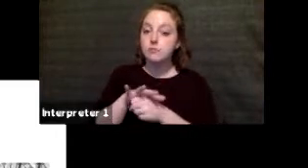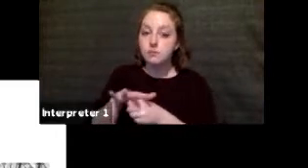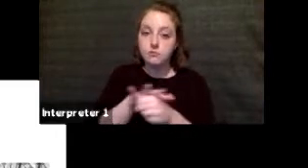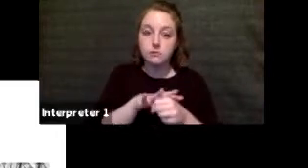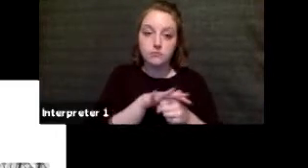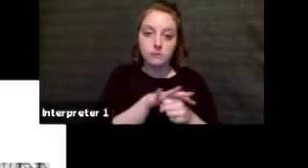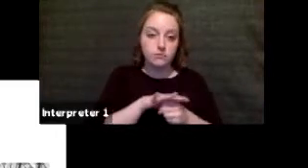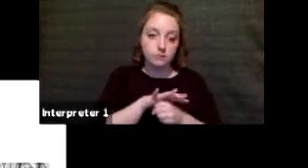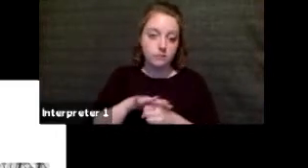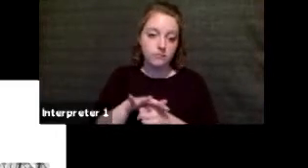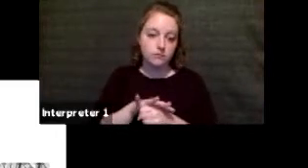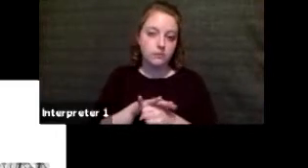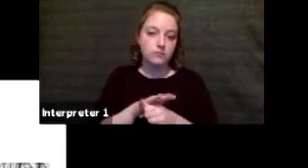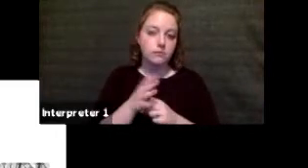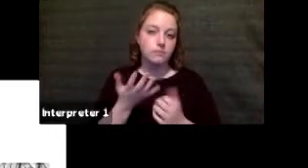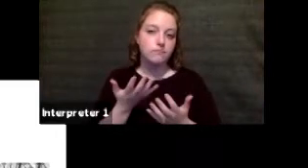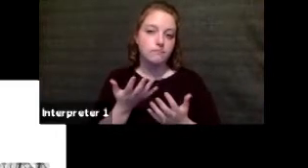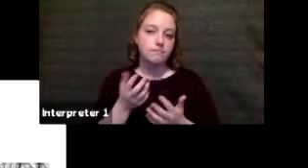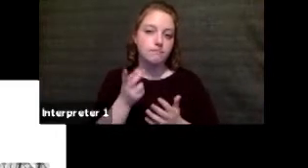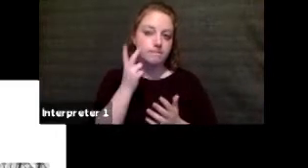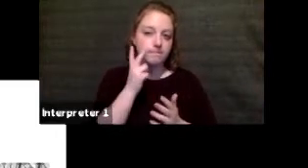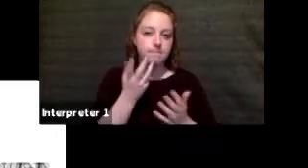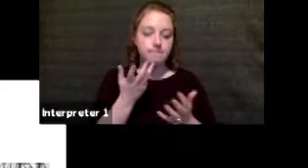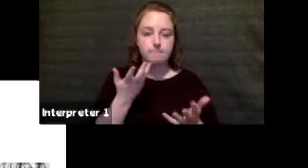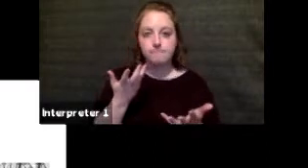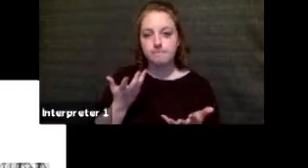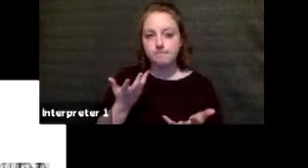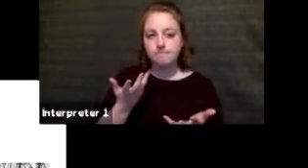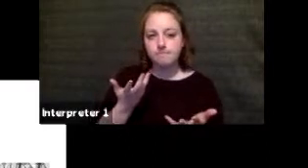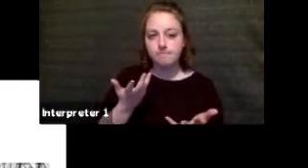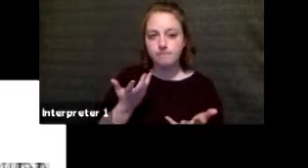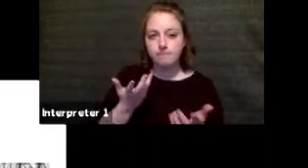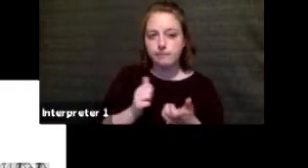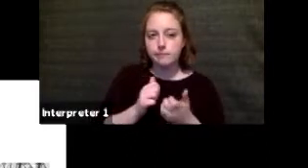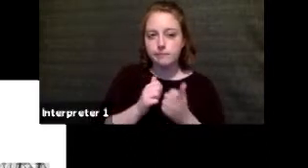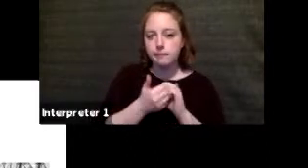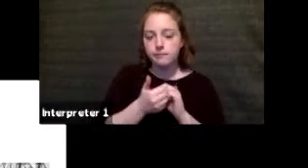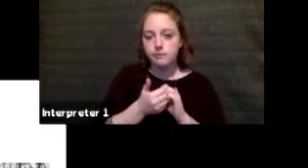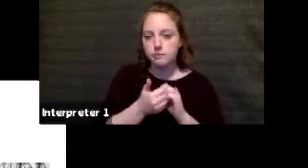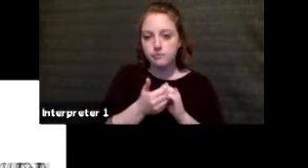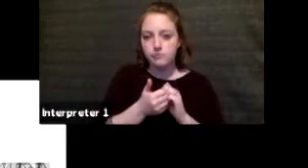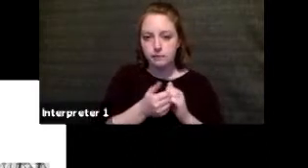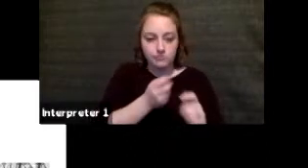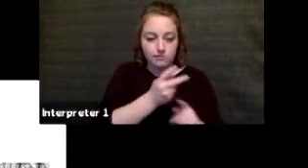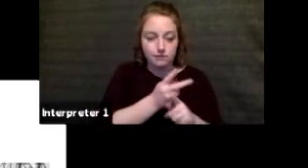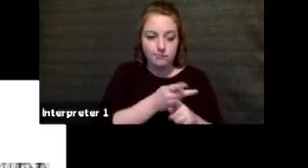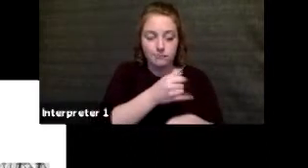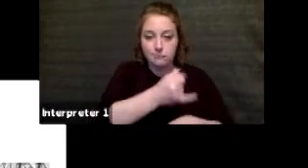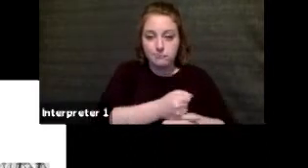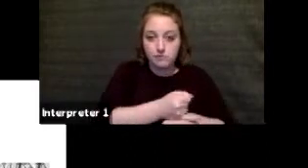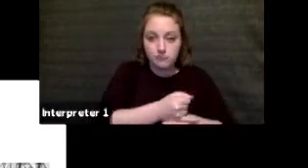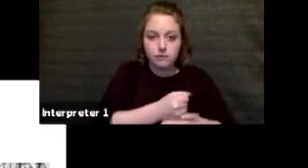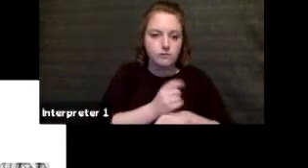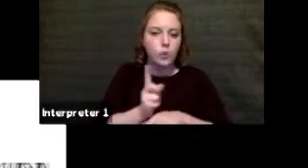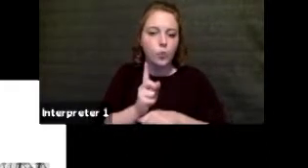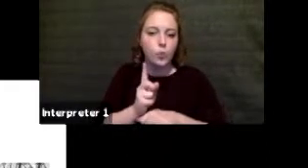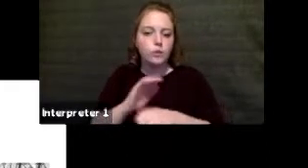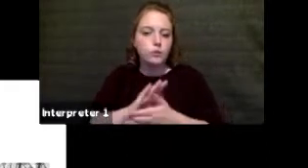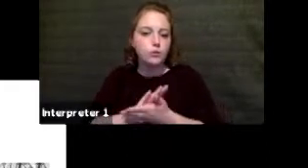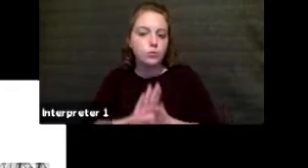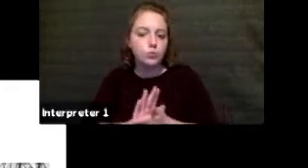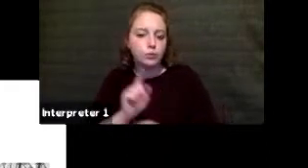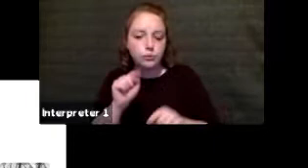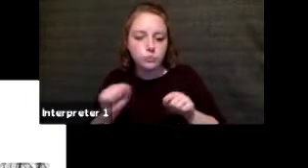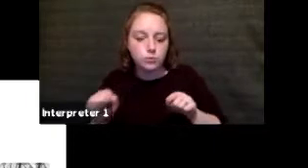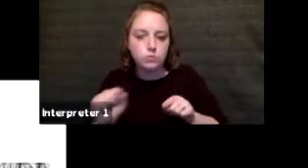how do we, uh, address campuses and where are they located at? Uh, so you'll see in this case, and this will be the theme of it, is that we